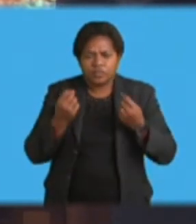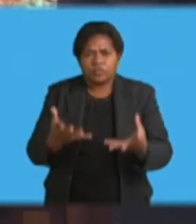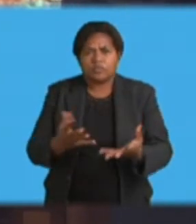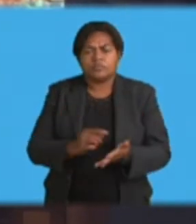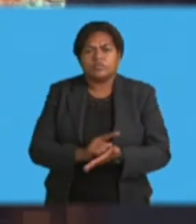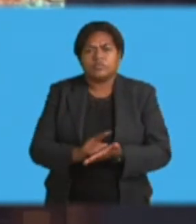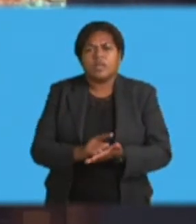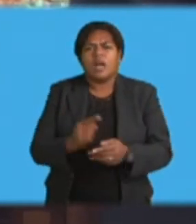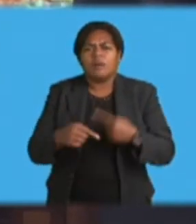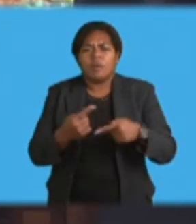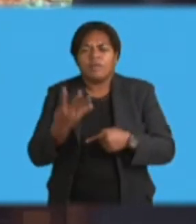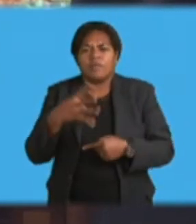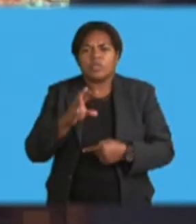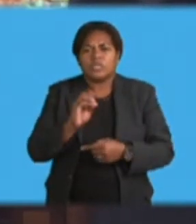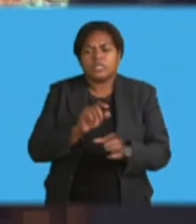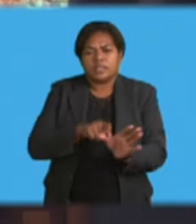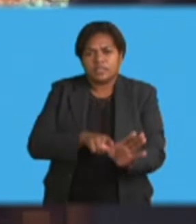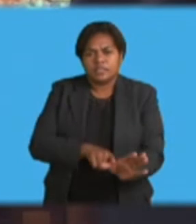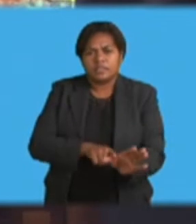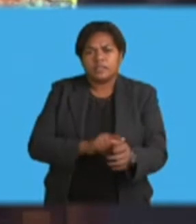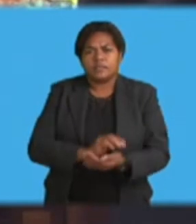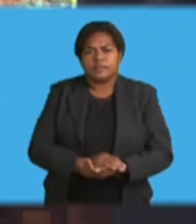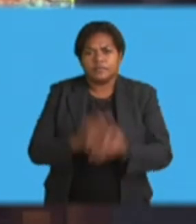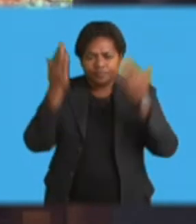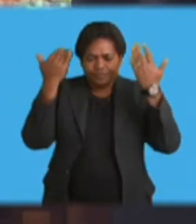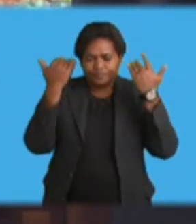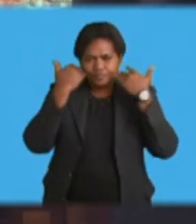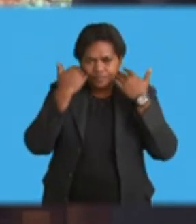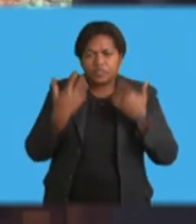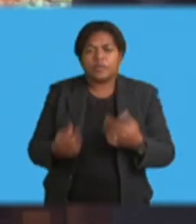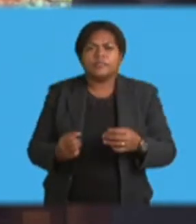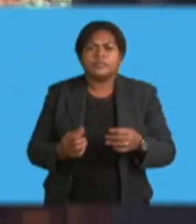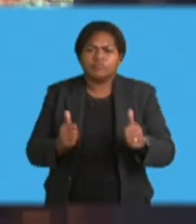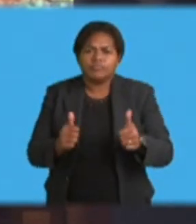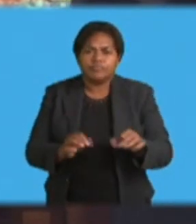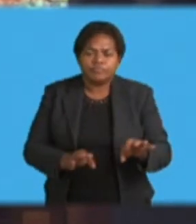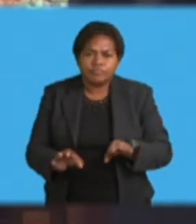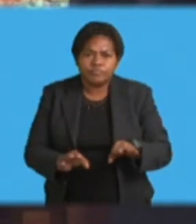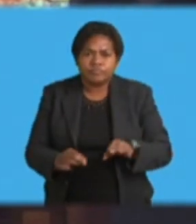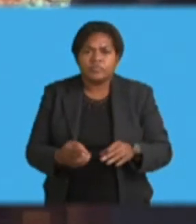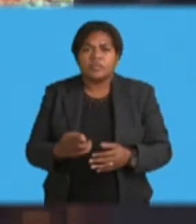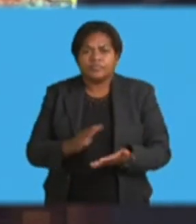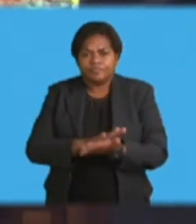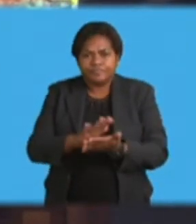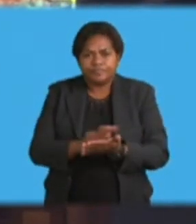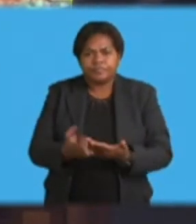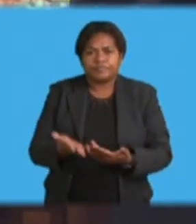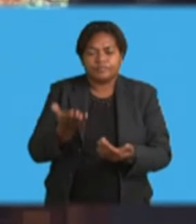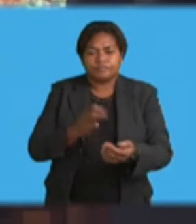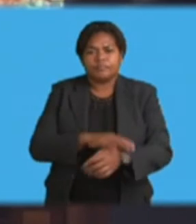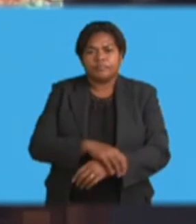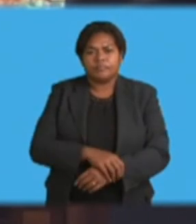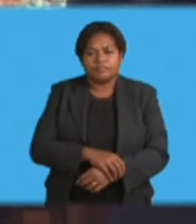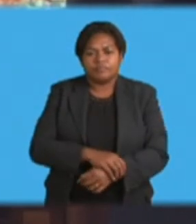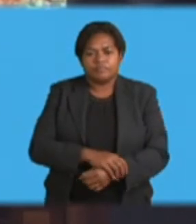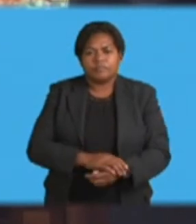are around 40 years old, Mr. Speaker. We have got plans to clean up and dredge the Nasisivia River, Mr.